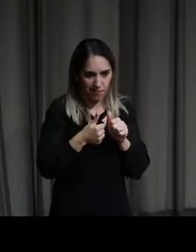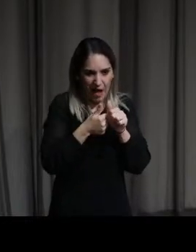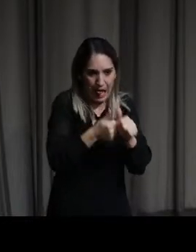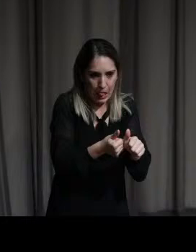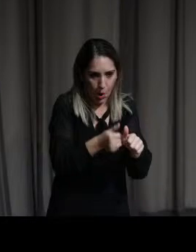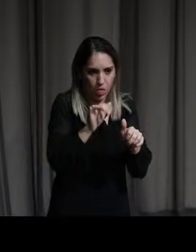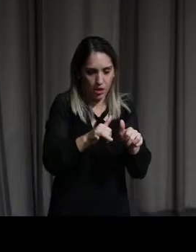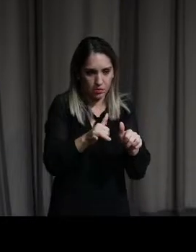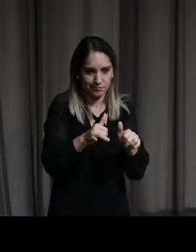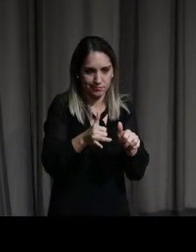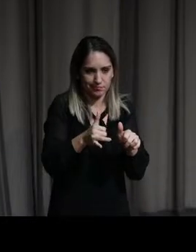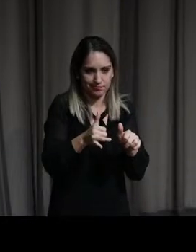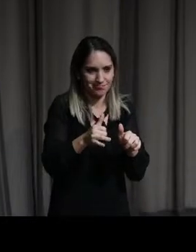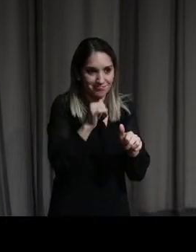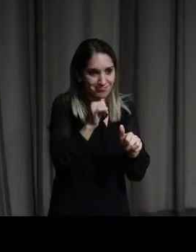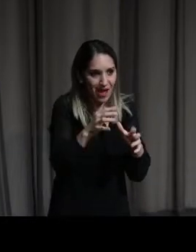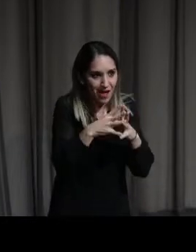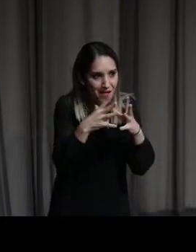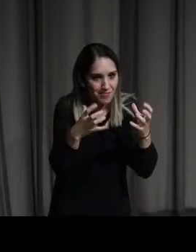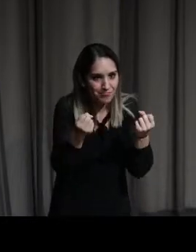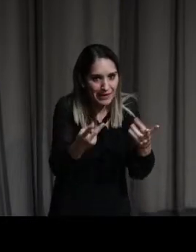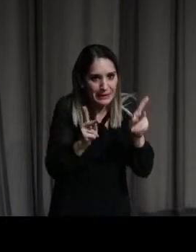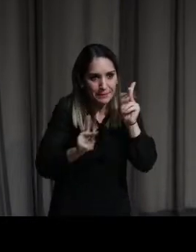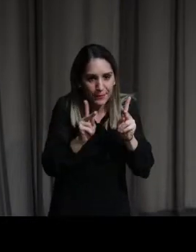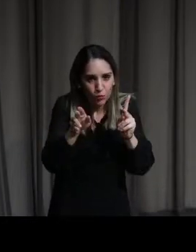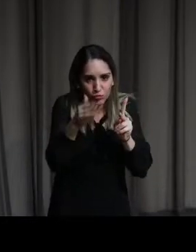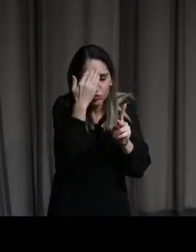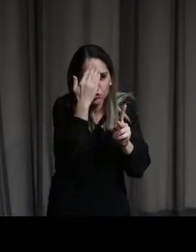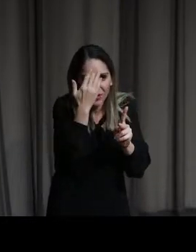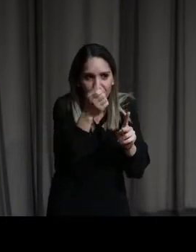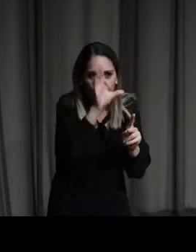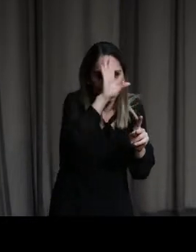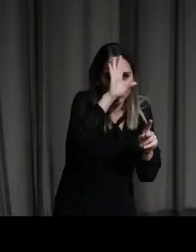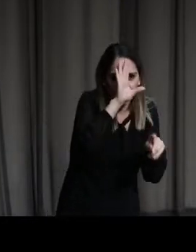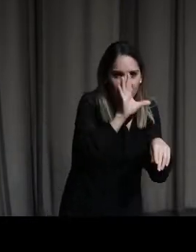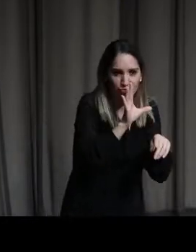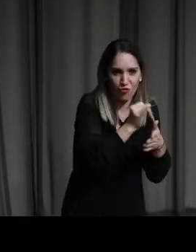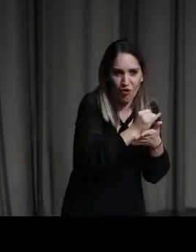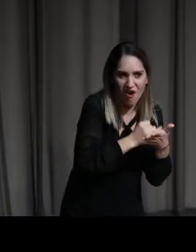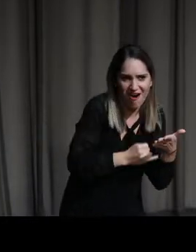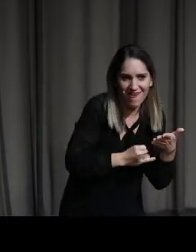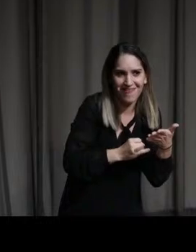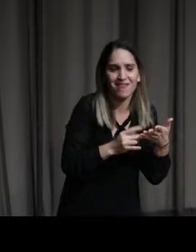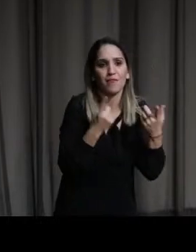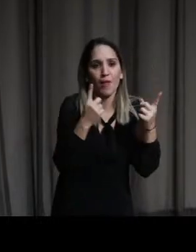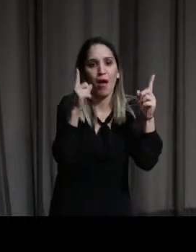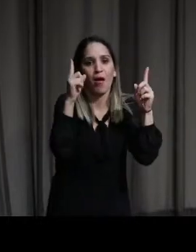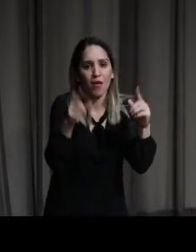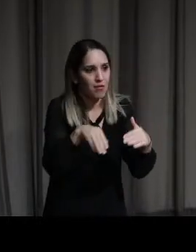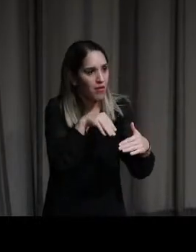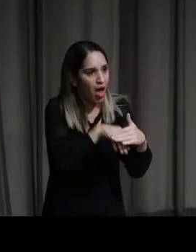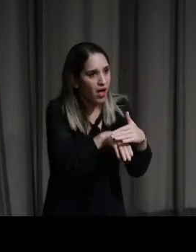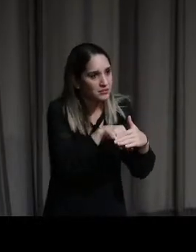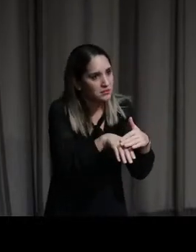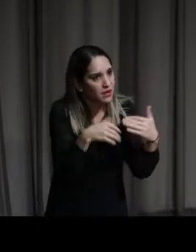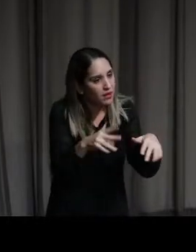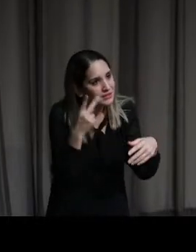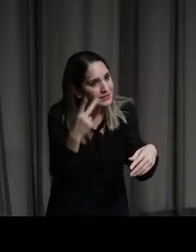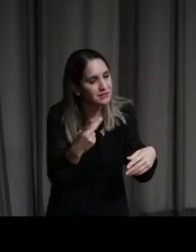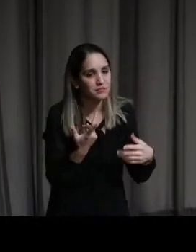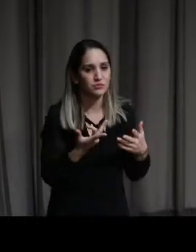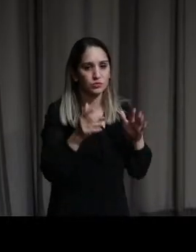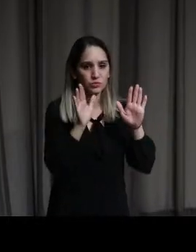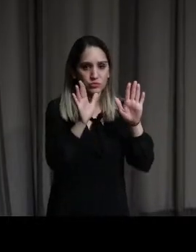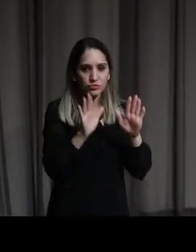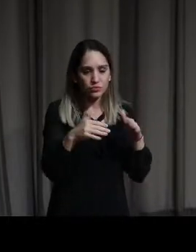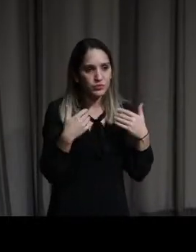there wasn't a great knowledge of what was happening inside Cuba, and when you got access to it, it was this a surprising thing